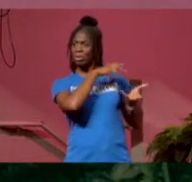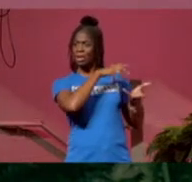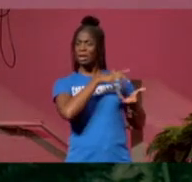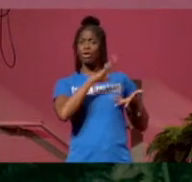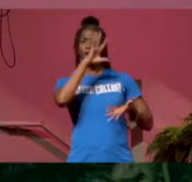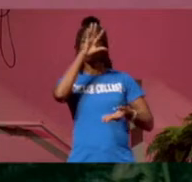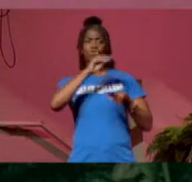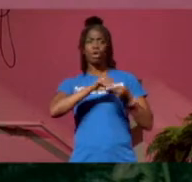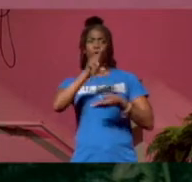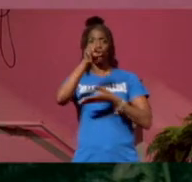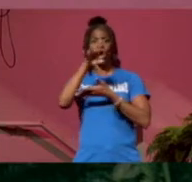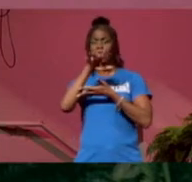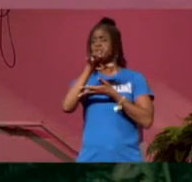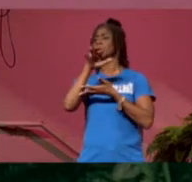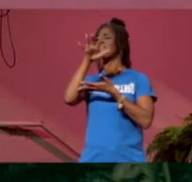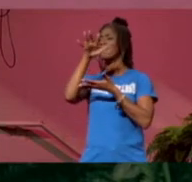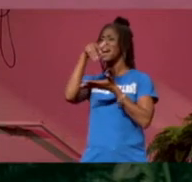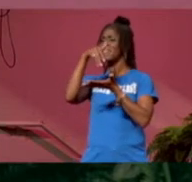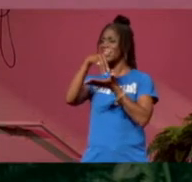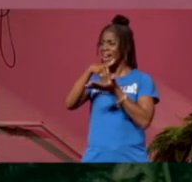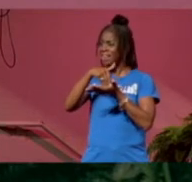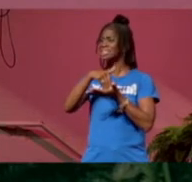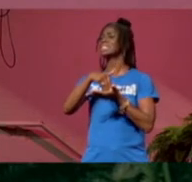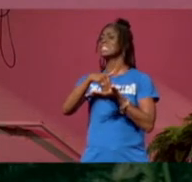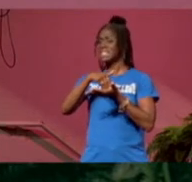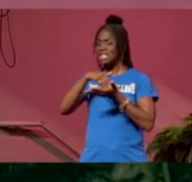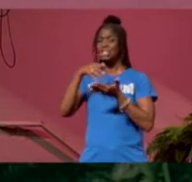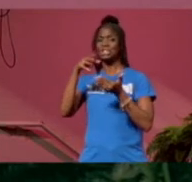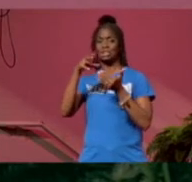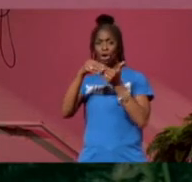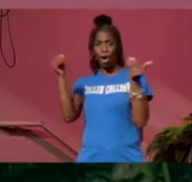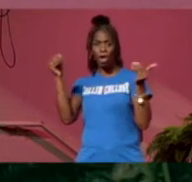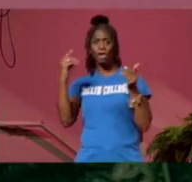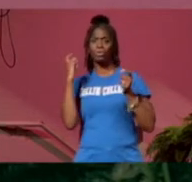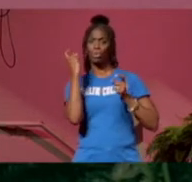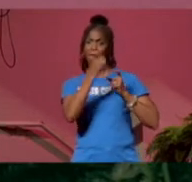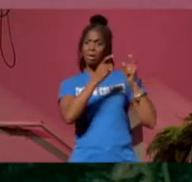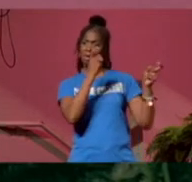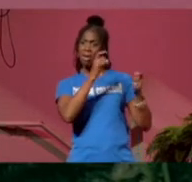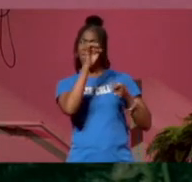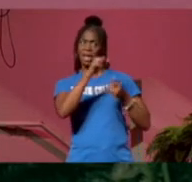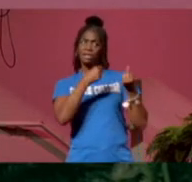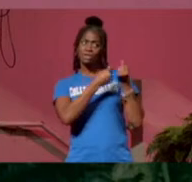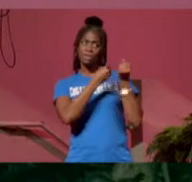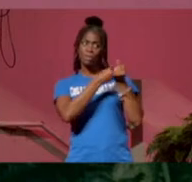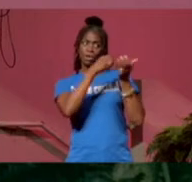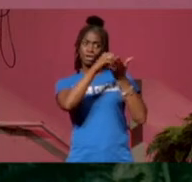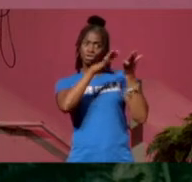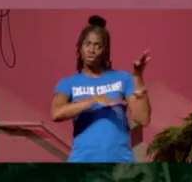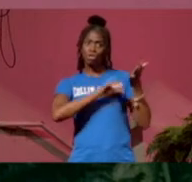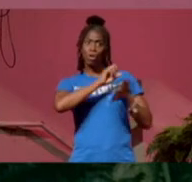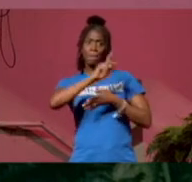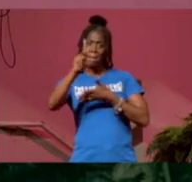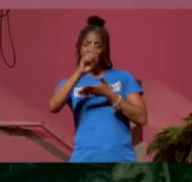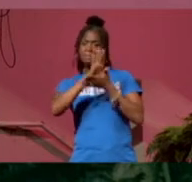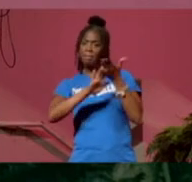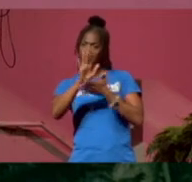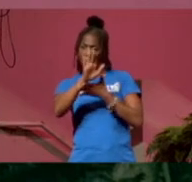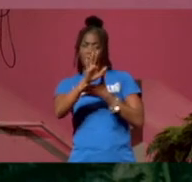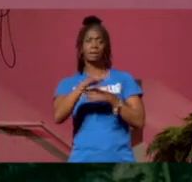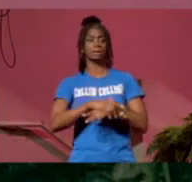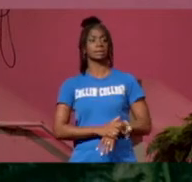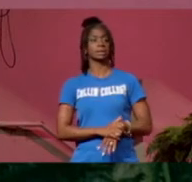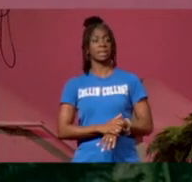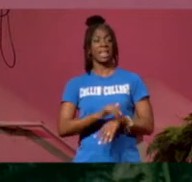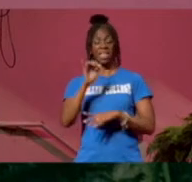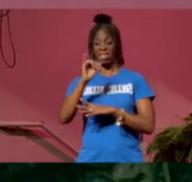$105,000 that we give for students to go back to school with, that is a function of what your gifts help us to do. Last month, during the